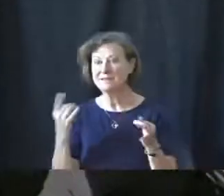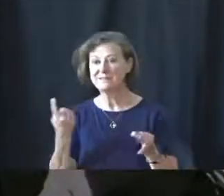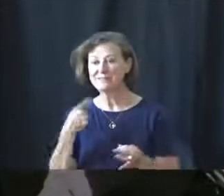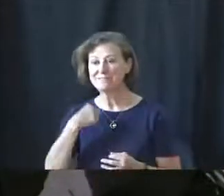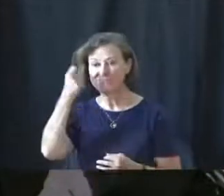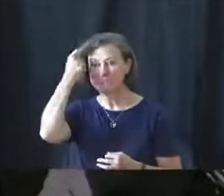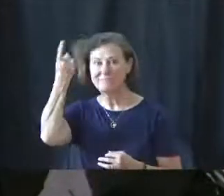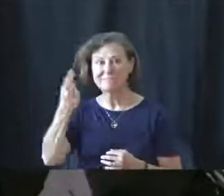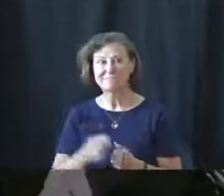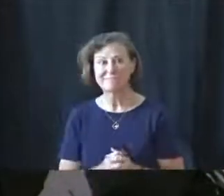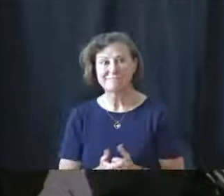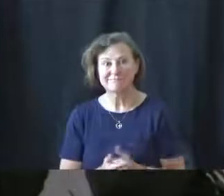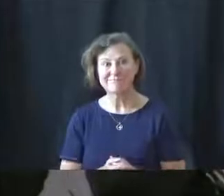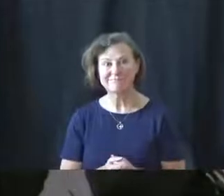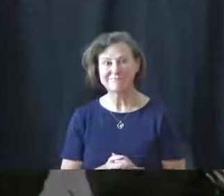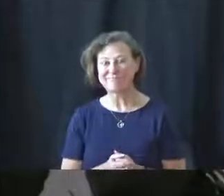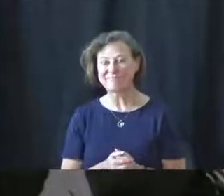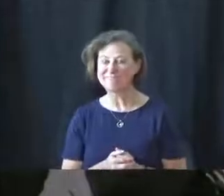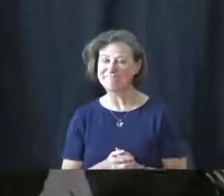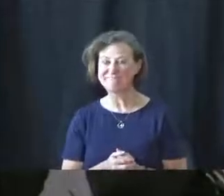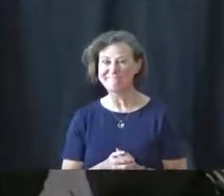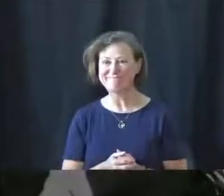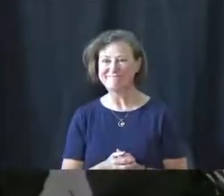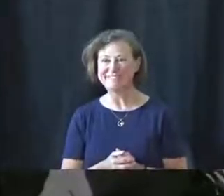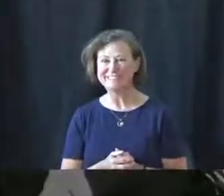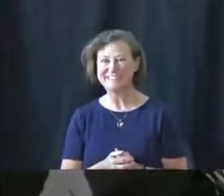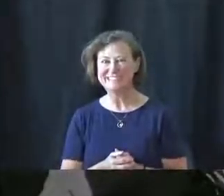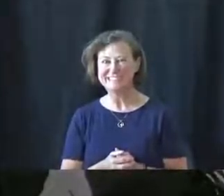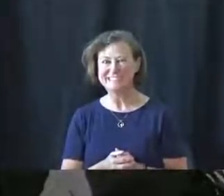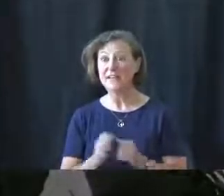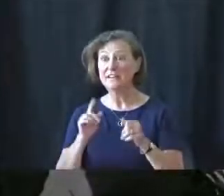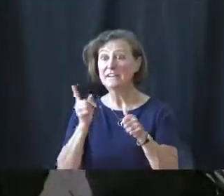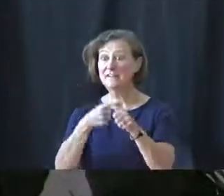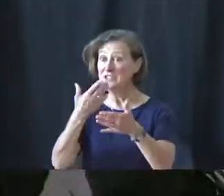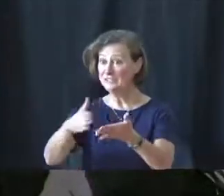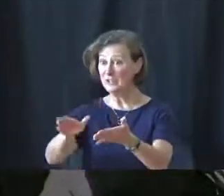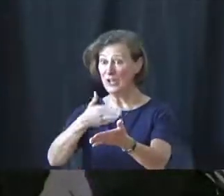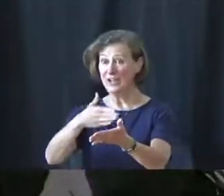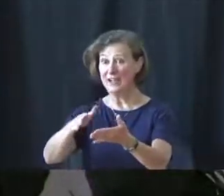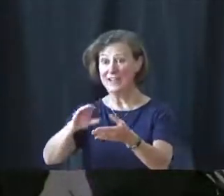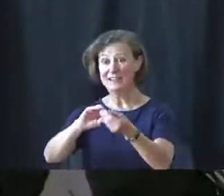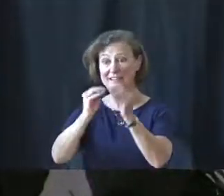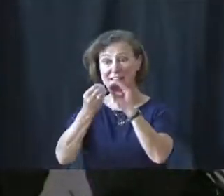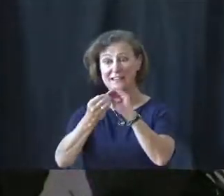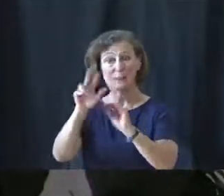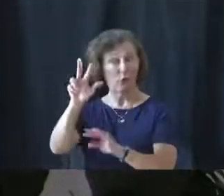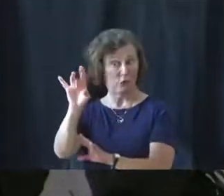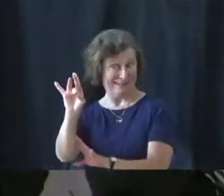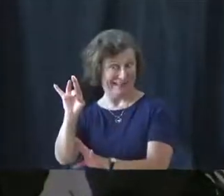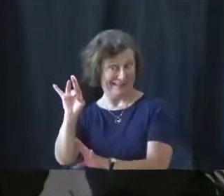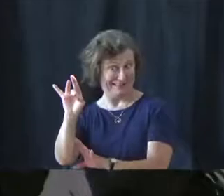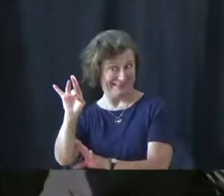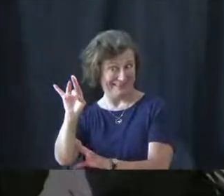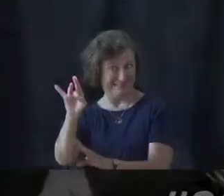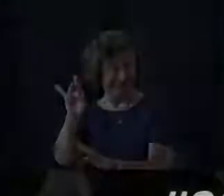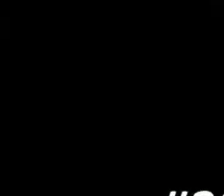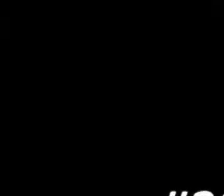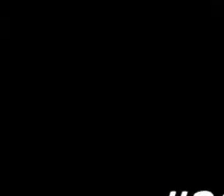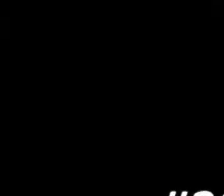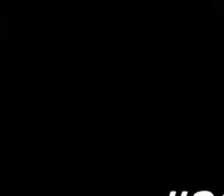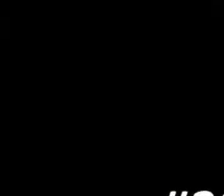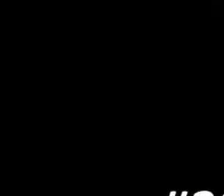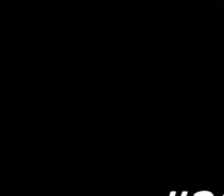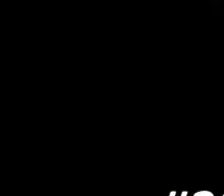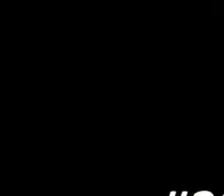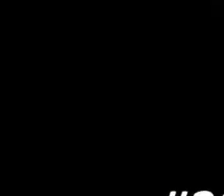your masks. Thank you, and welcome. Our opening hymn today is number 38, Morning is Broken.